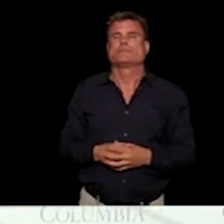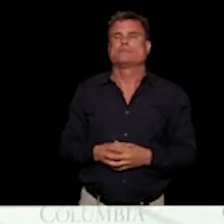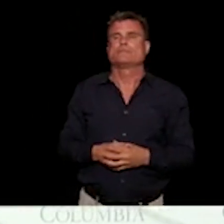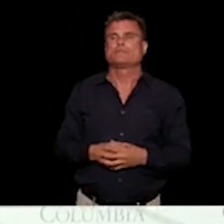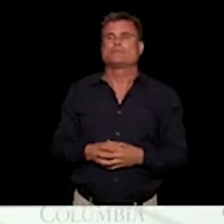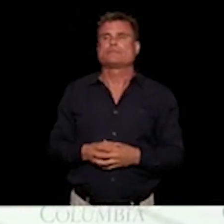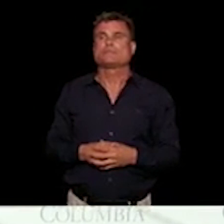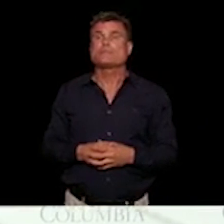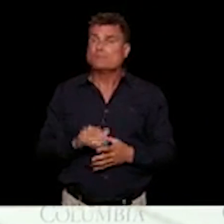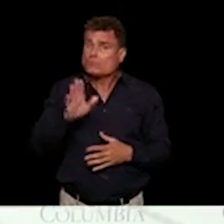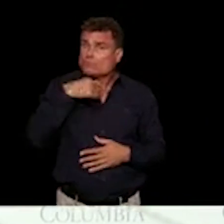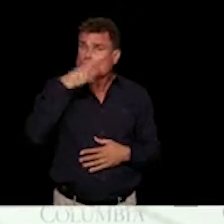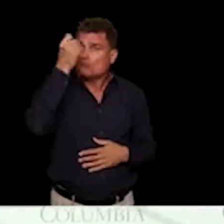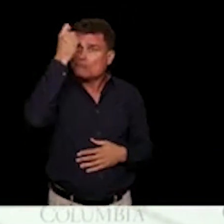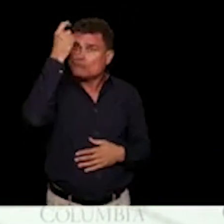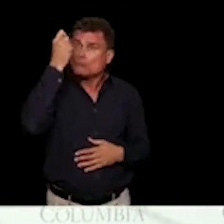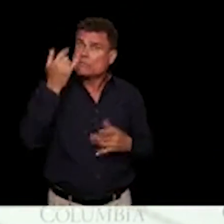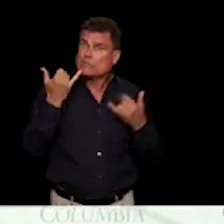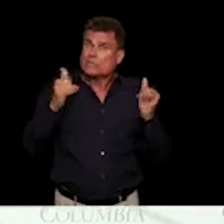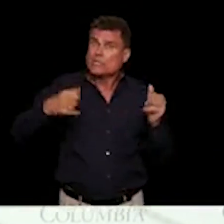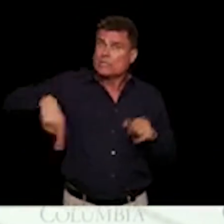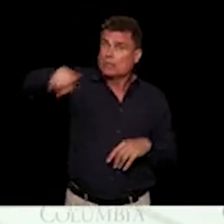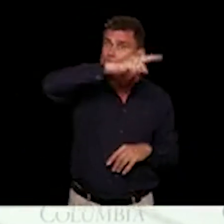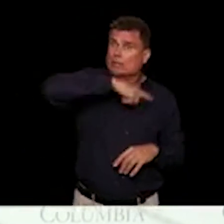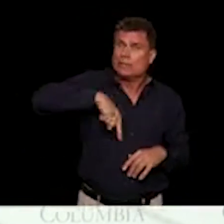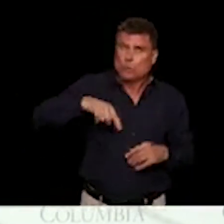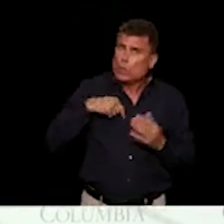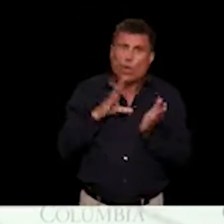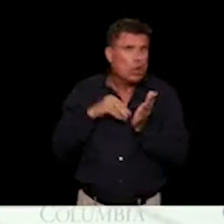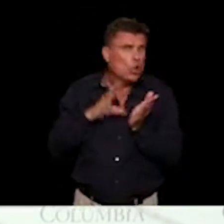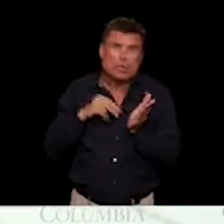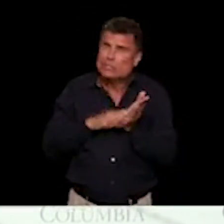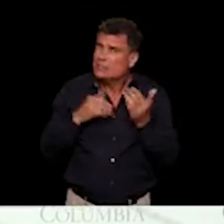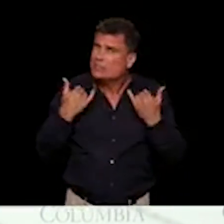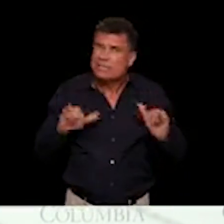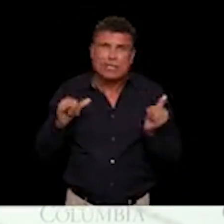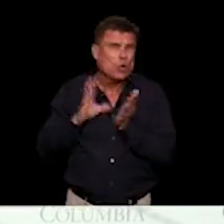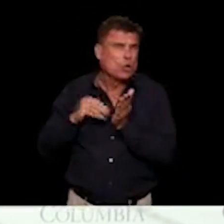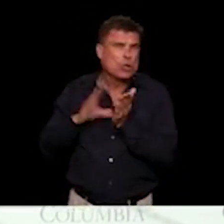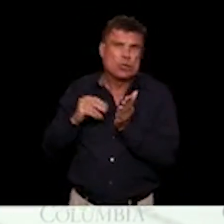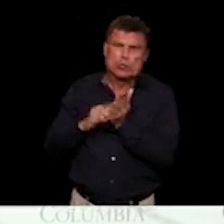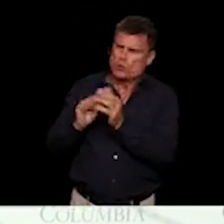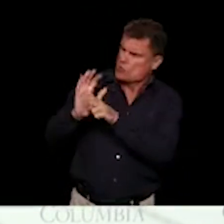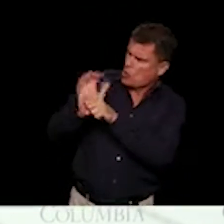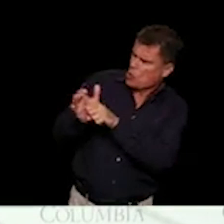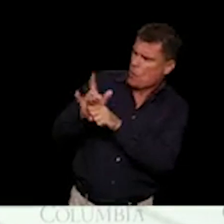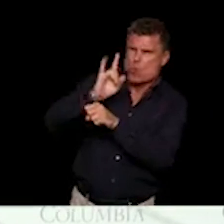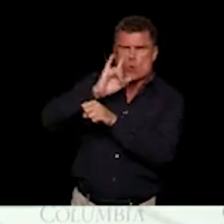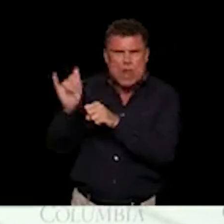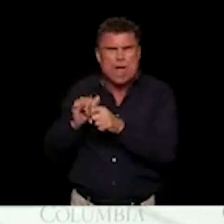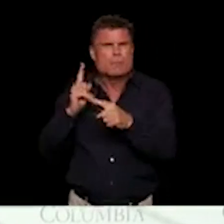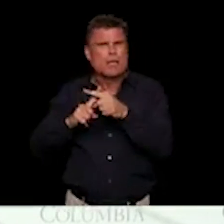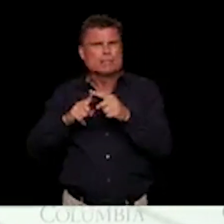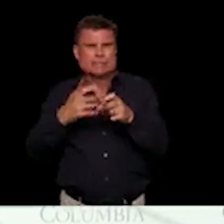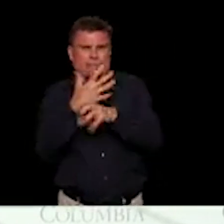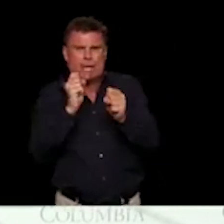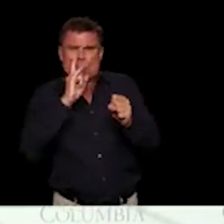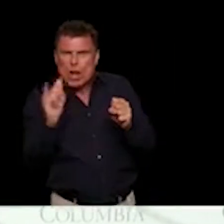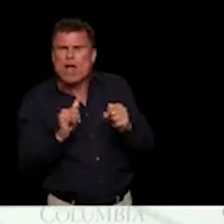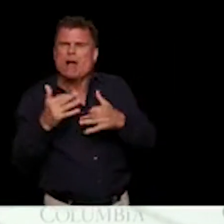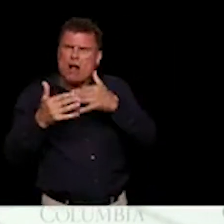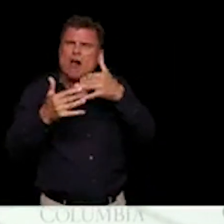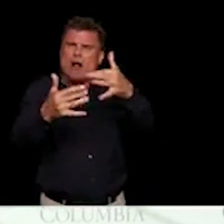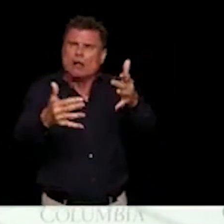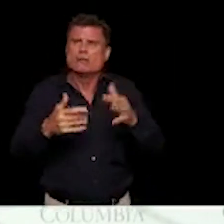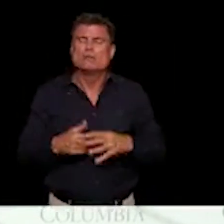this, and we are still learning together. But while absolutely regulations and enforcement have a